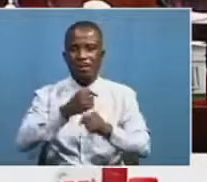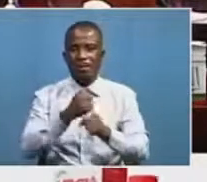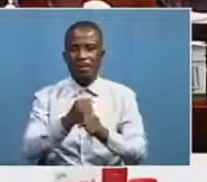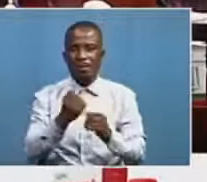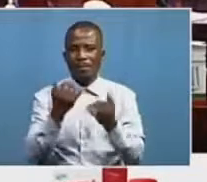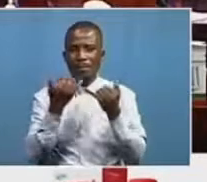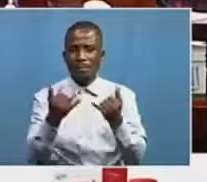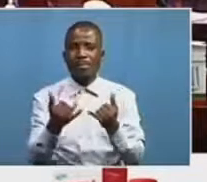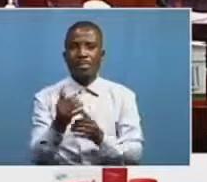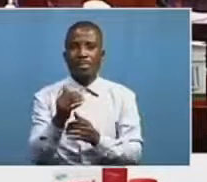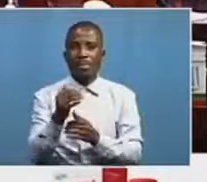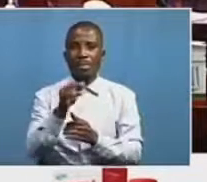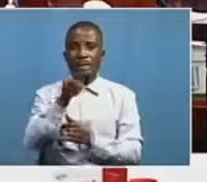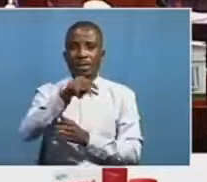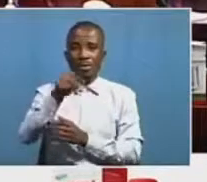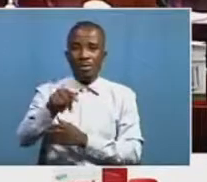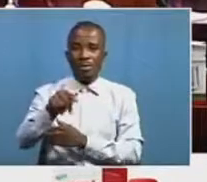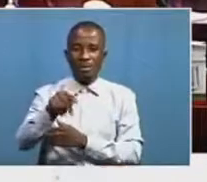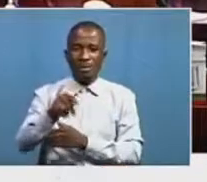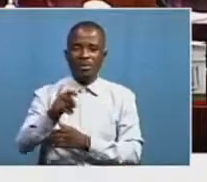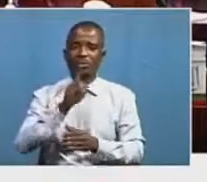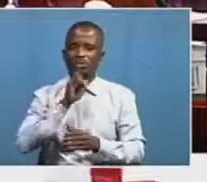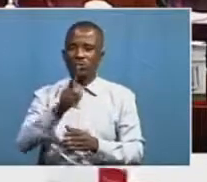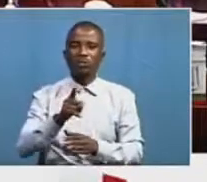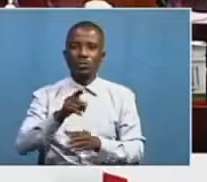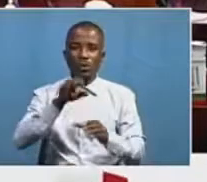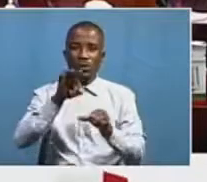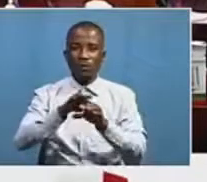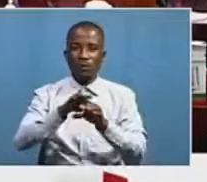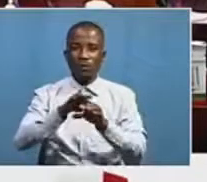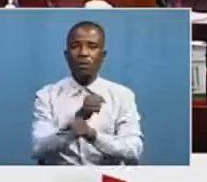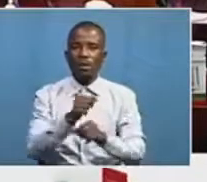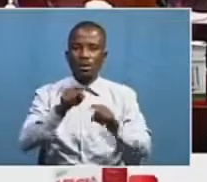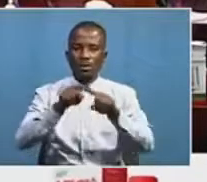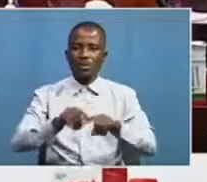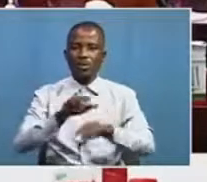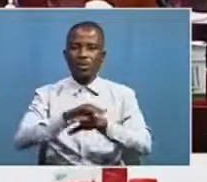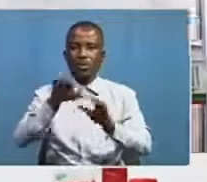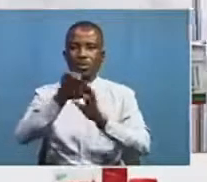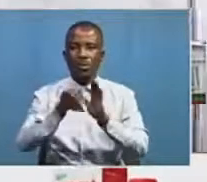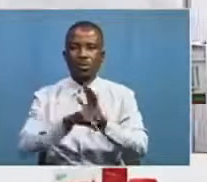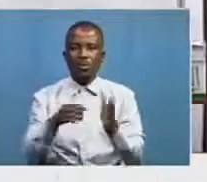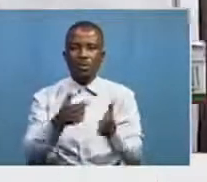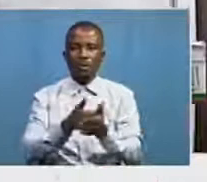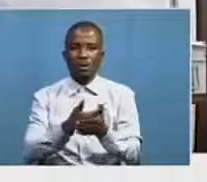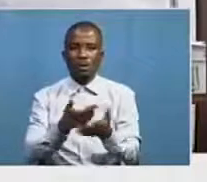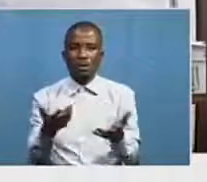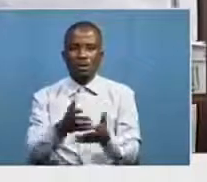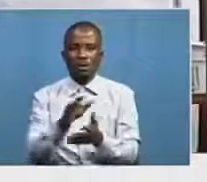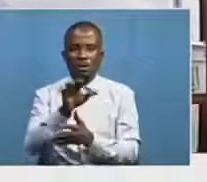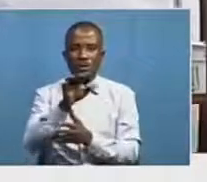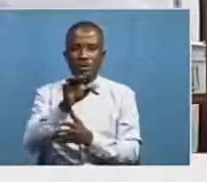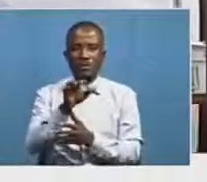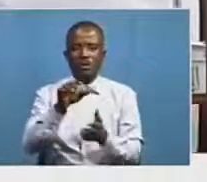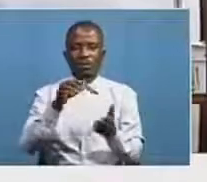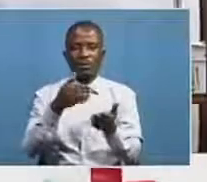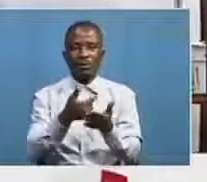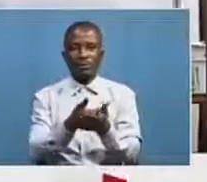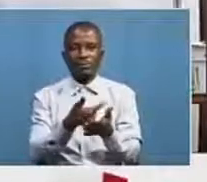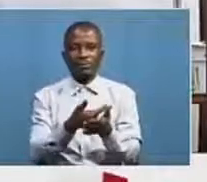evidence that the second respondent was duly and validly elected pursuant to Article 63 clause 3 of the 1992 Constitution